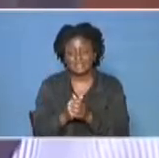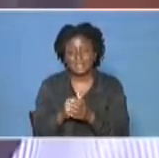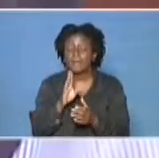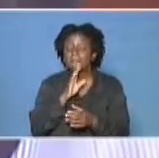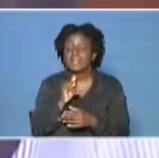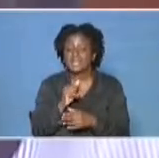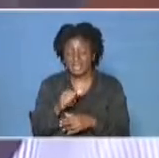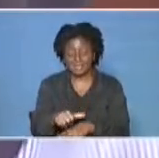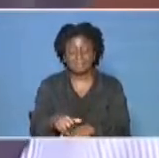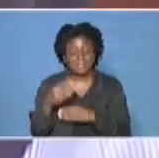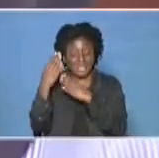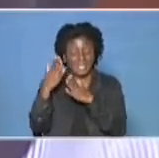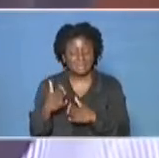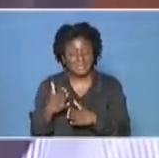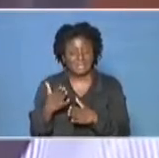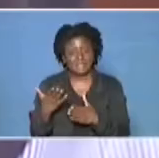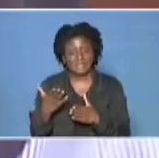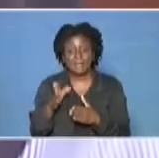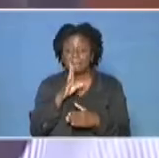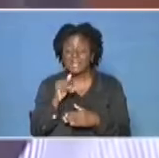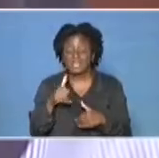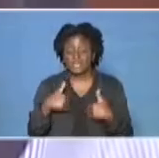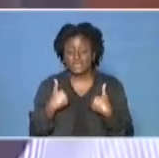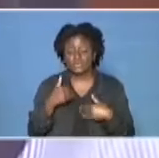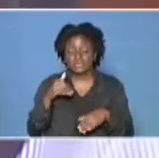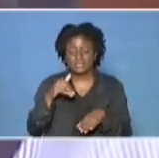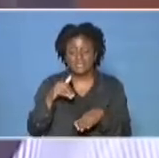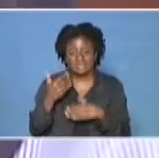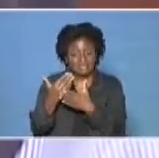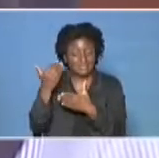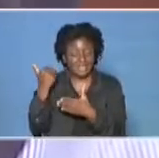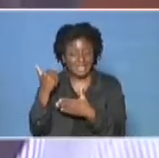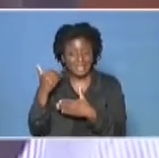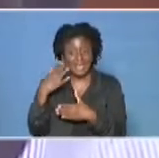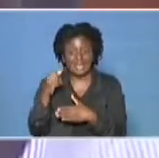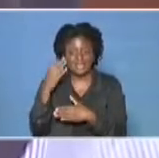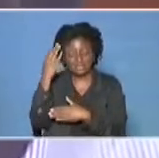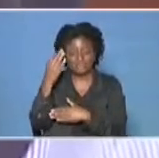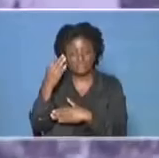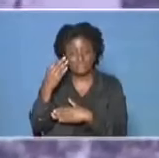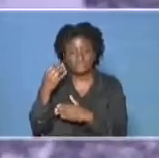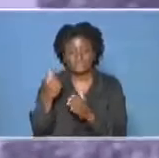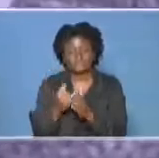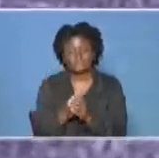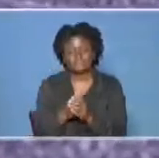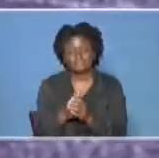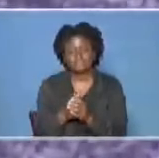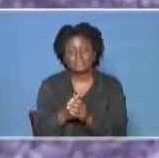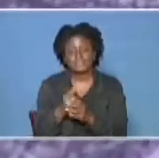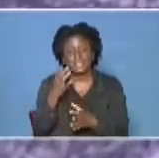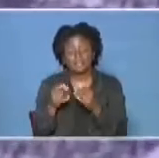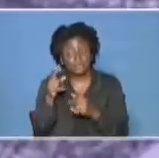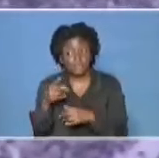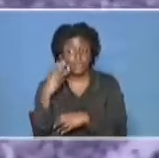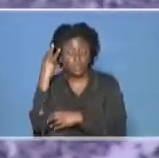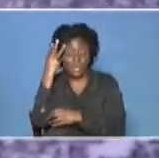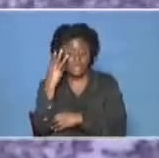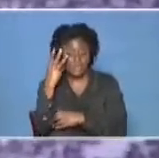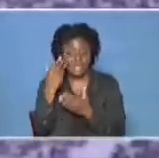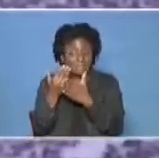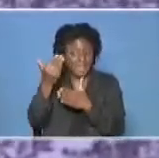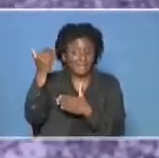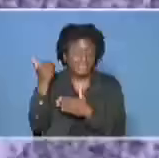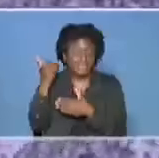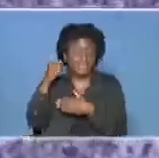being the youth at the time and the future. It was a proud moment. And in case you are wondering, back then